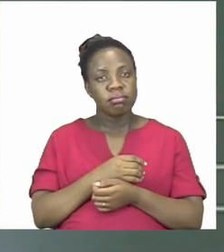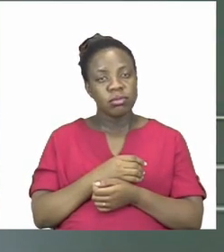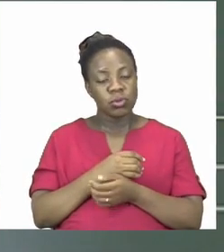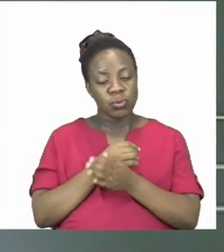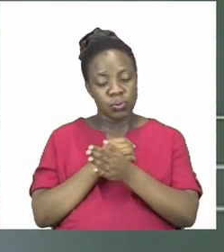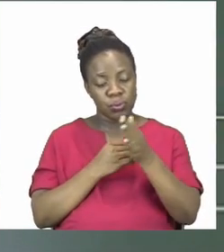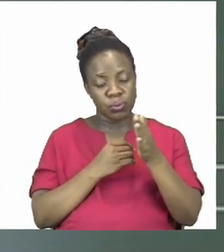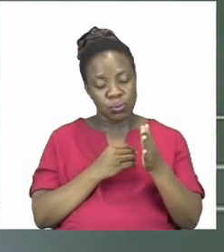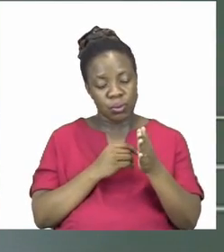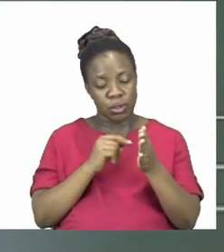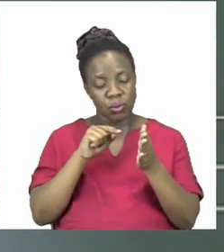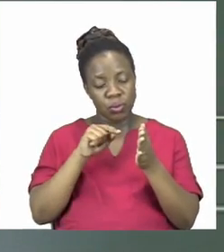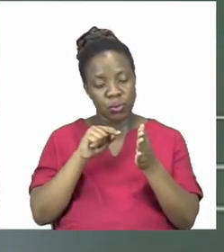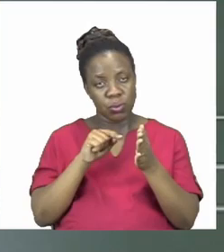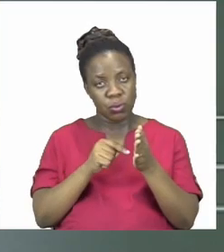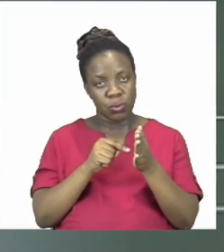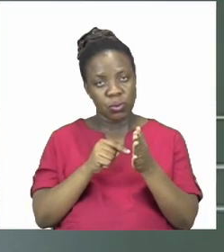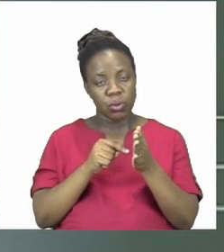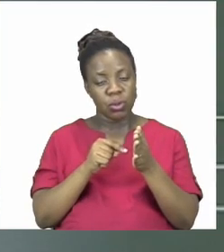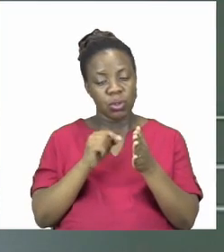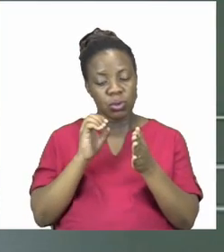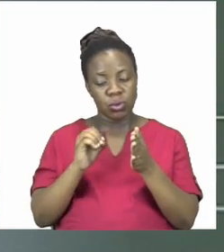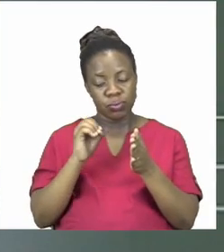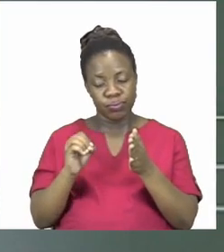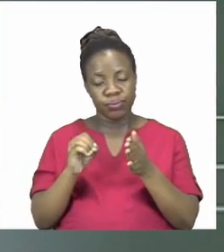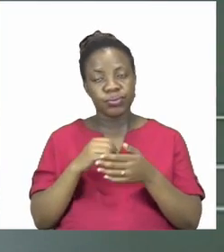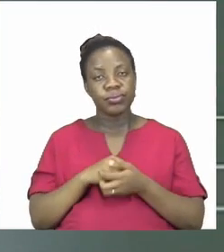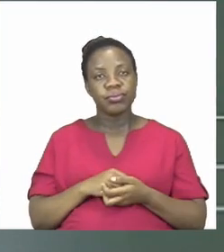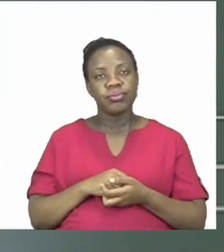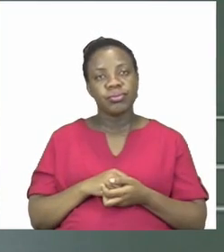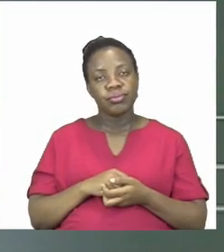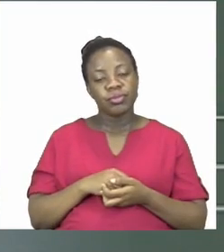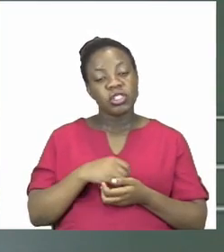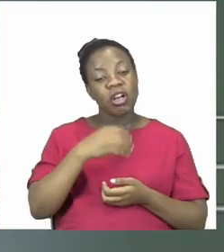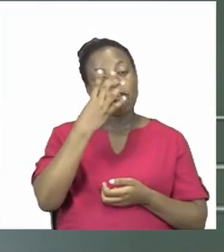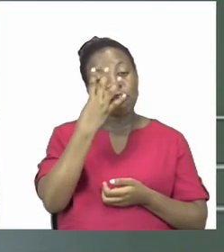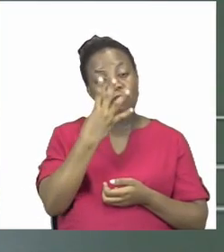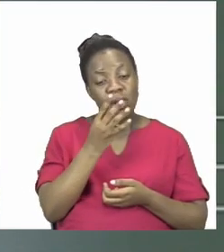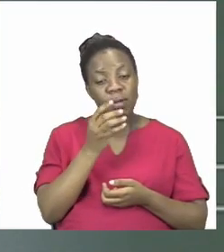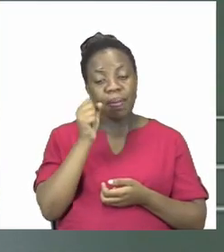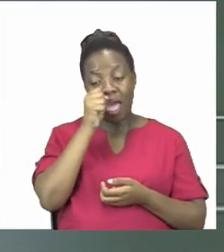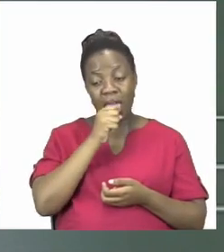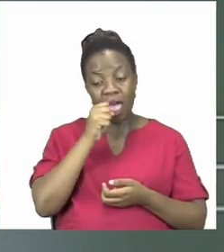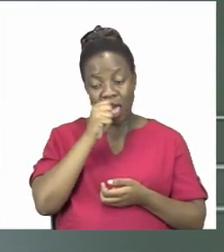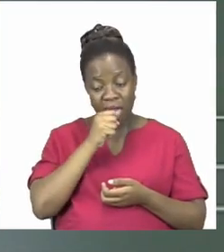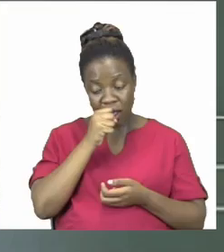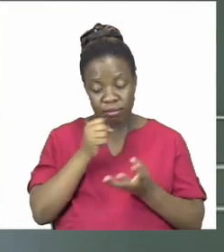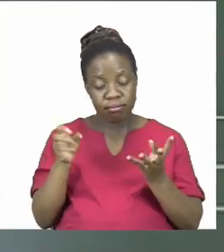behind. So our total cost, boys and girls, for 4 ice creams is